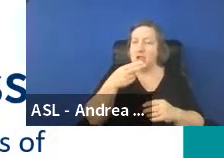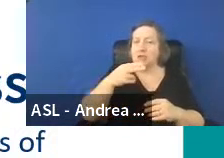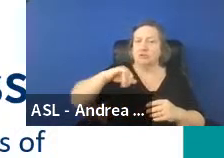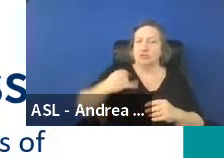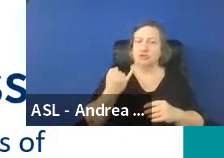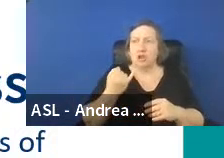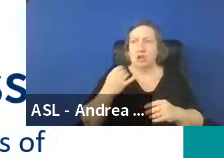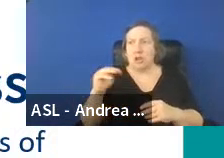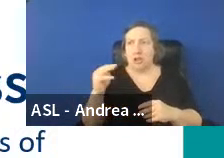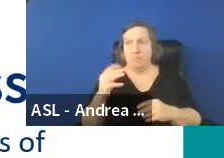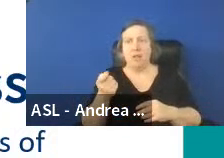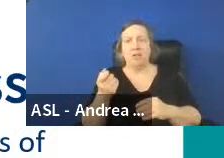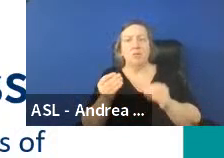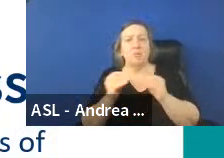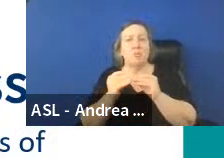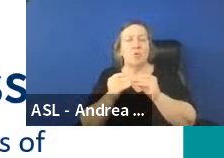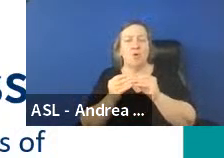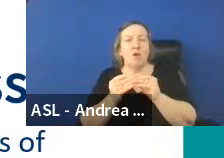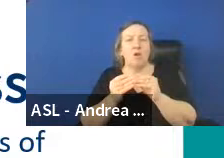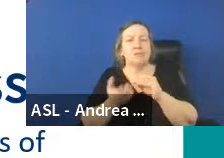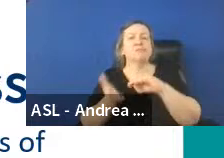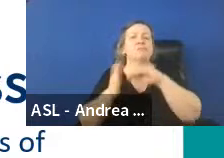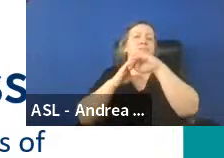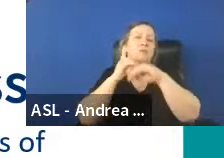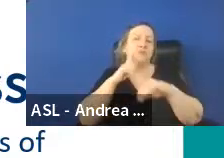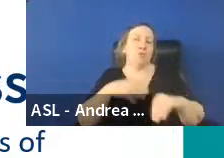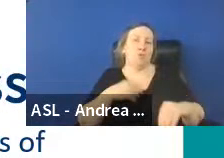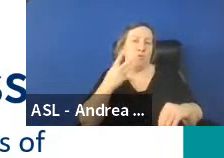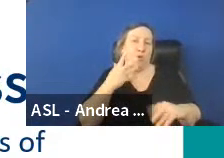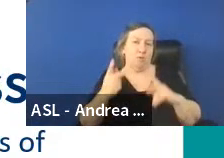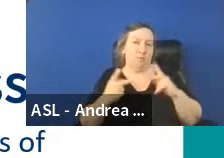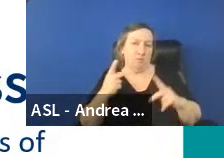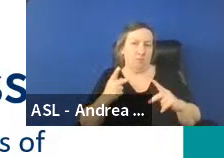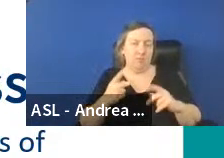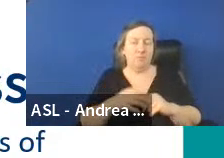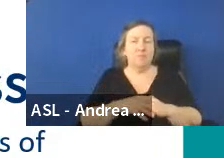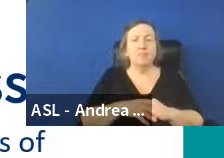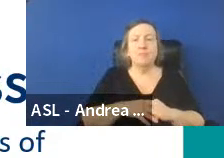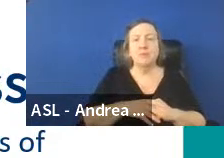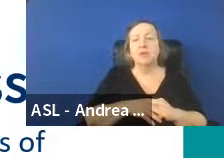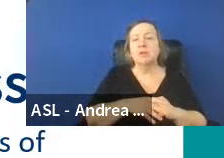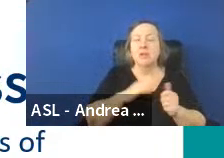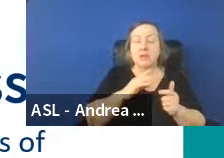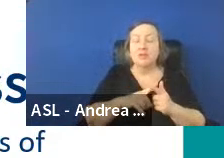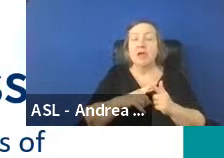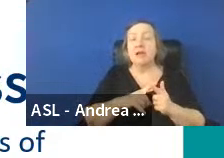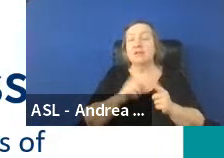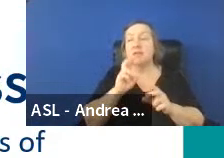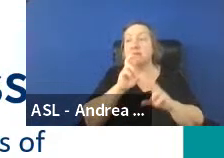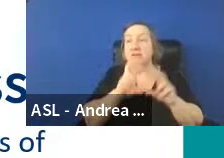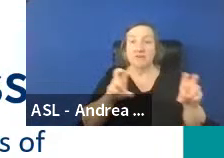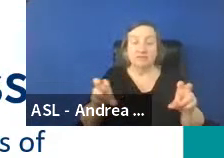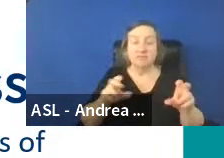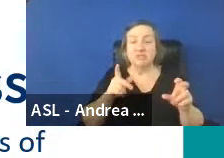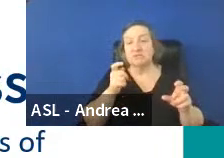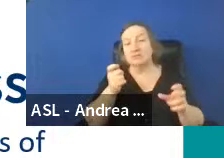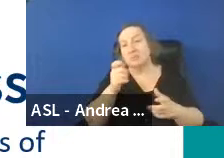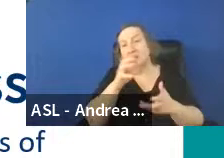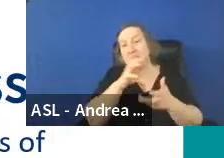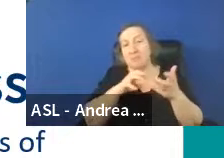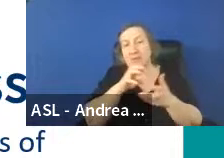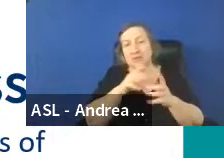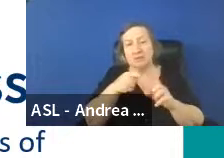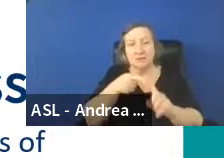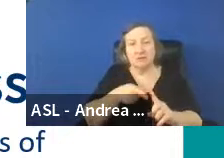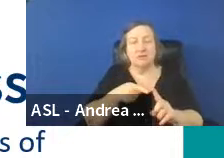a little higher of an increase for white residents. And then the investments are kind of mixed when we're looking at just the program area,